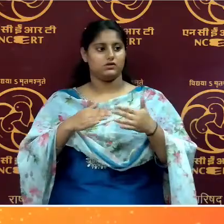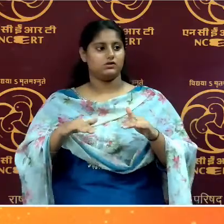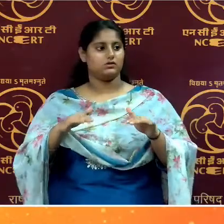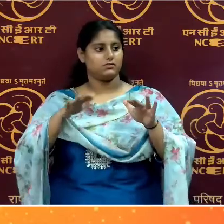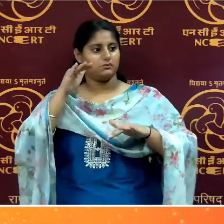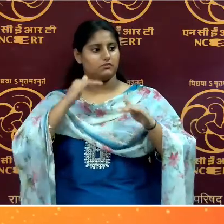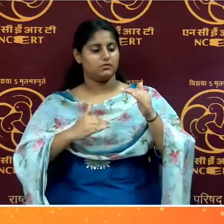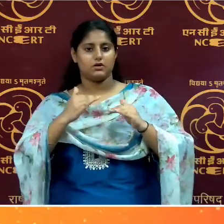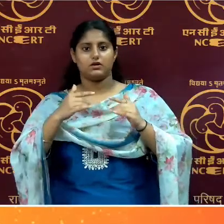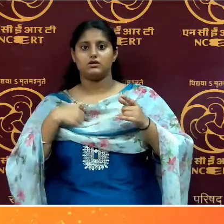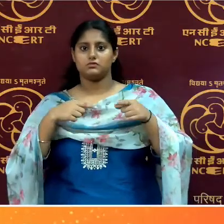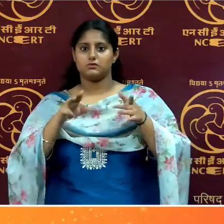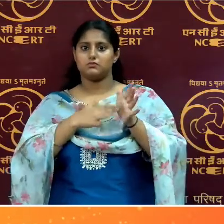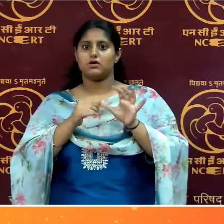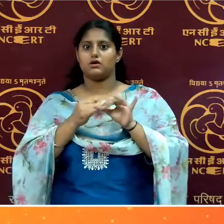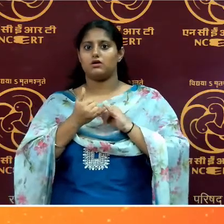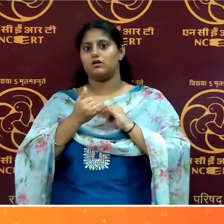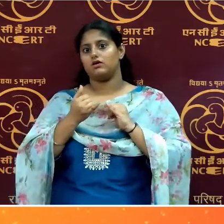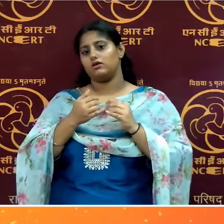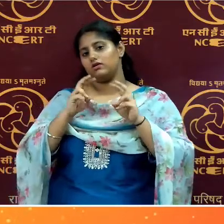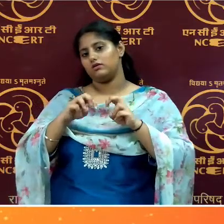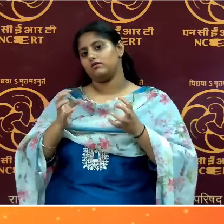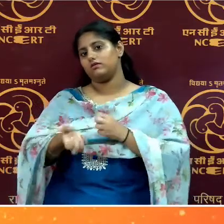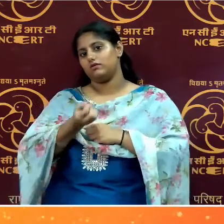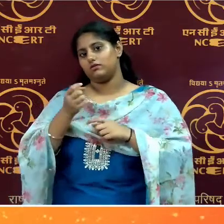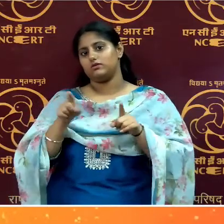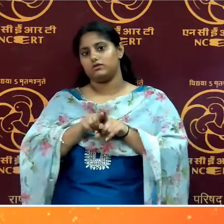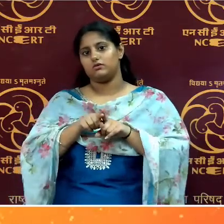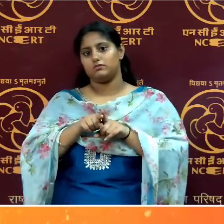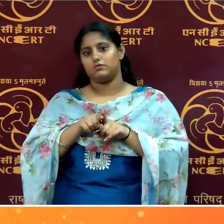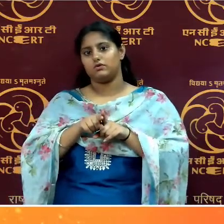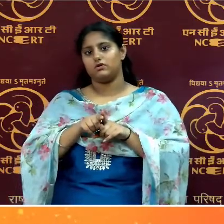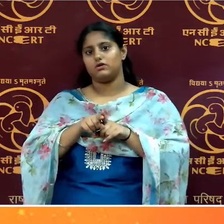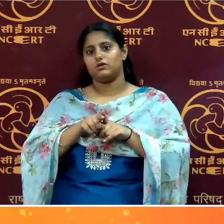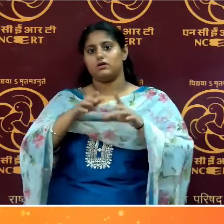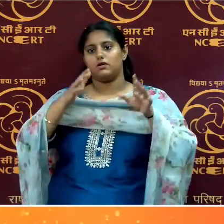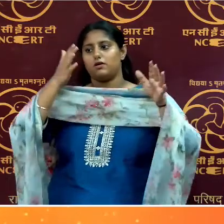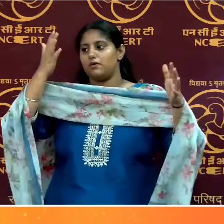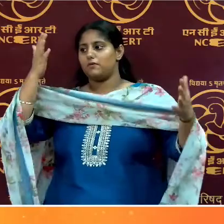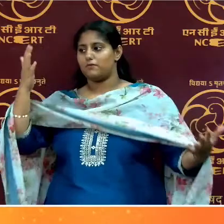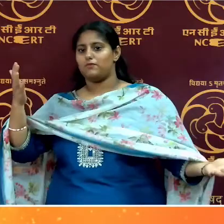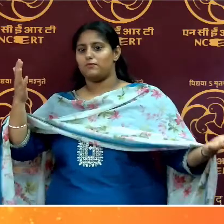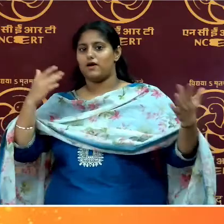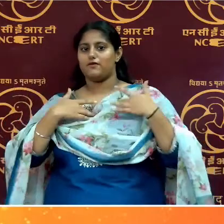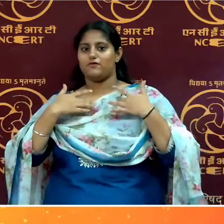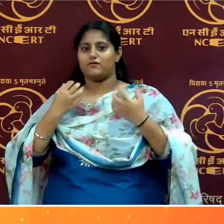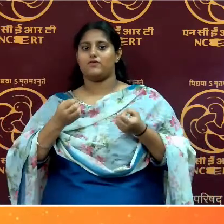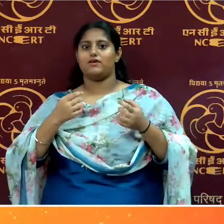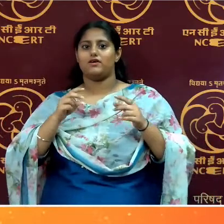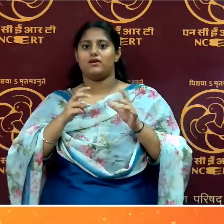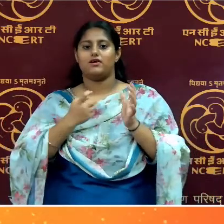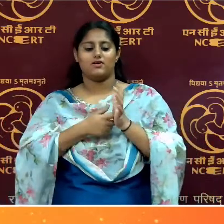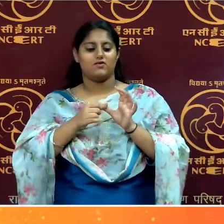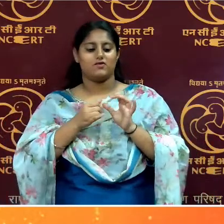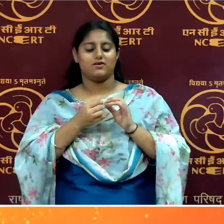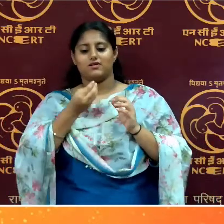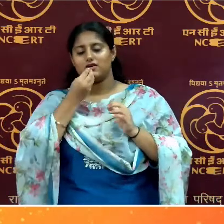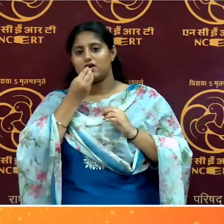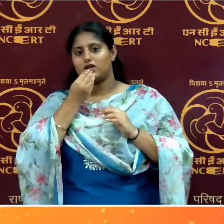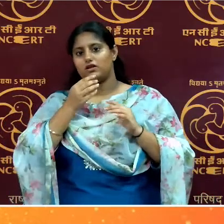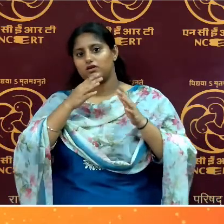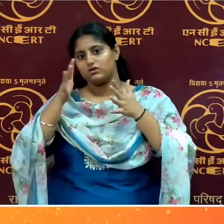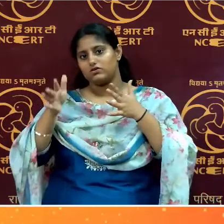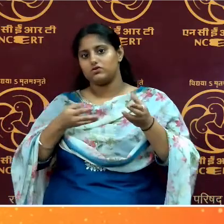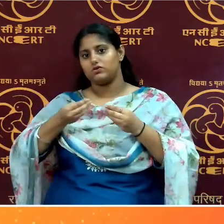measure the mass. So I think I need to go to these Roshan shops where they have huge beam balances. Let me sit there and get my exact mass.